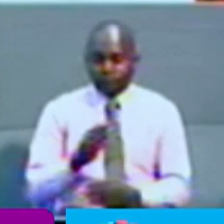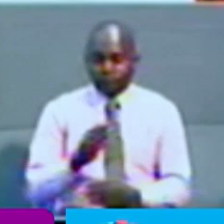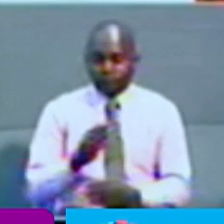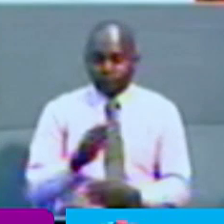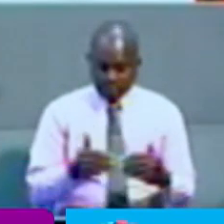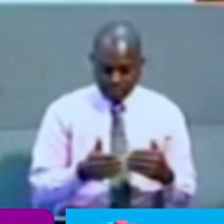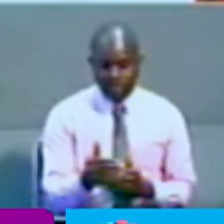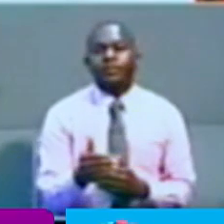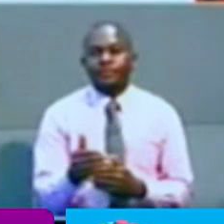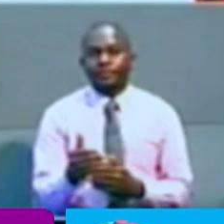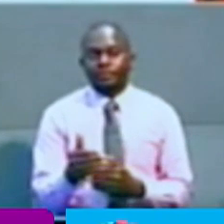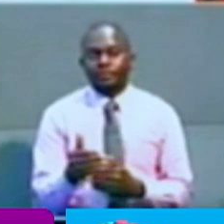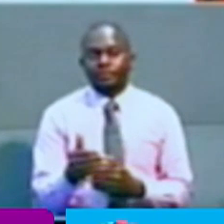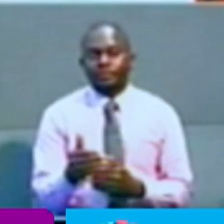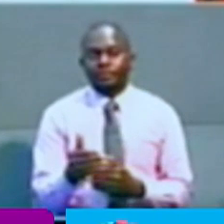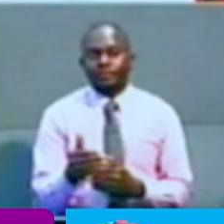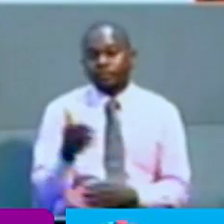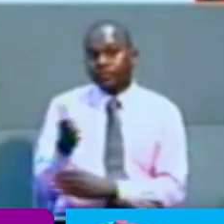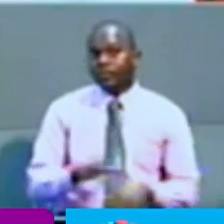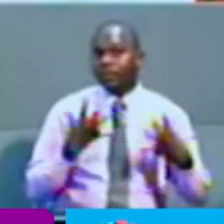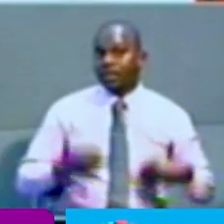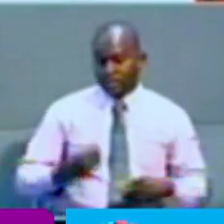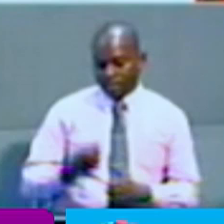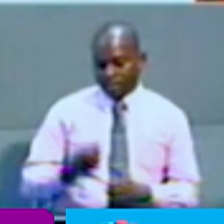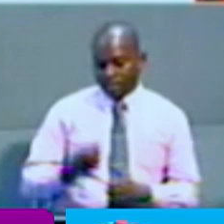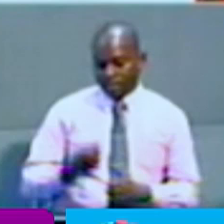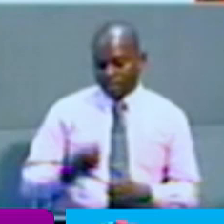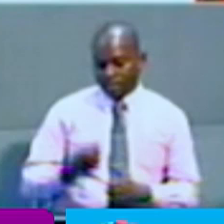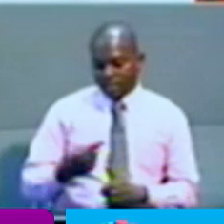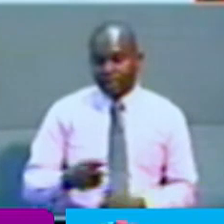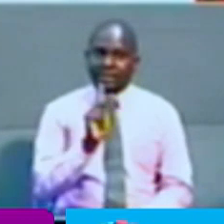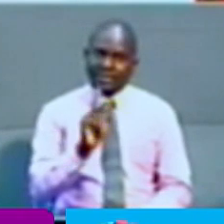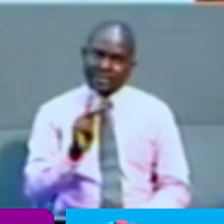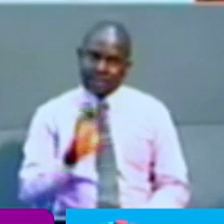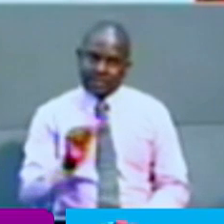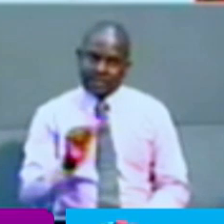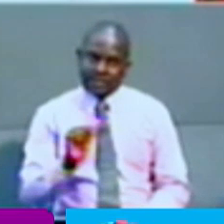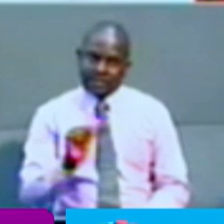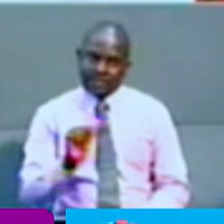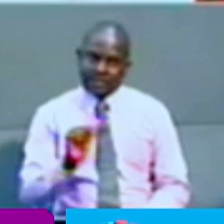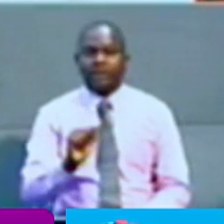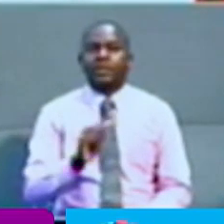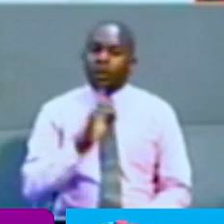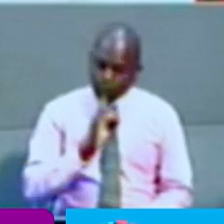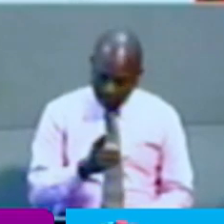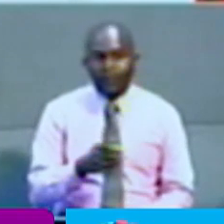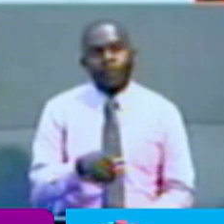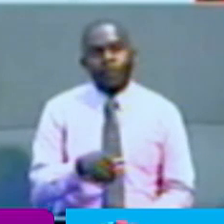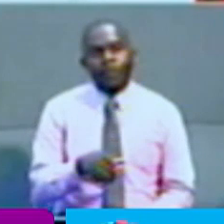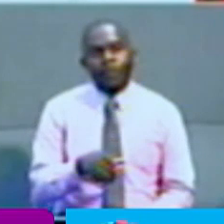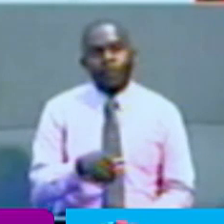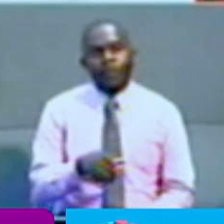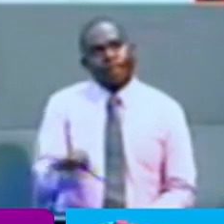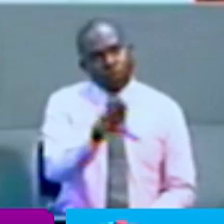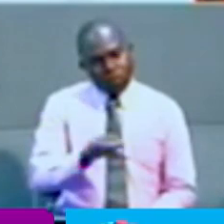Further, the Minister of Health and the Kampala City Council Authority are hereby directed to make all